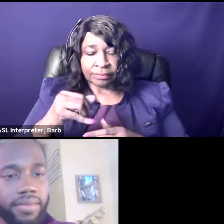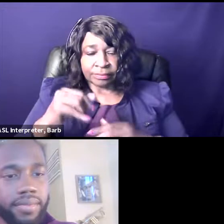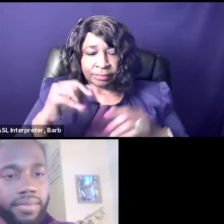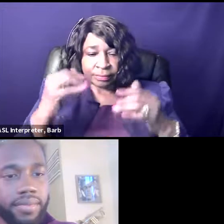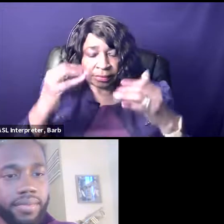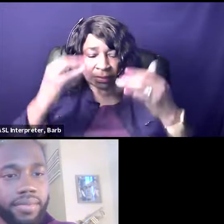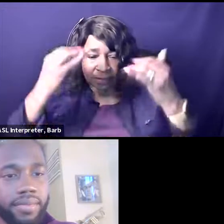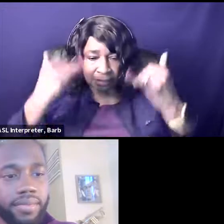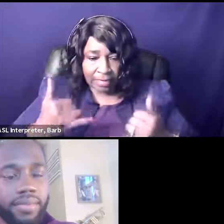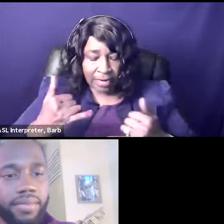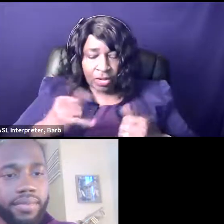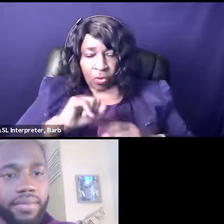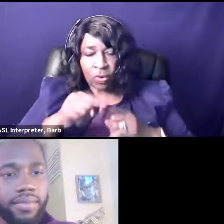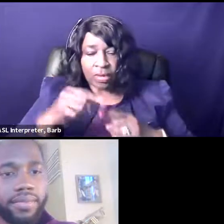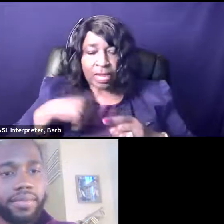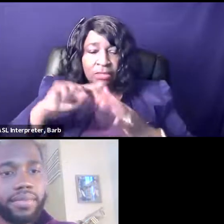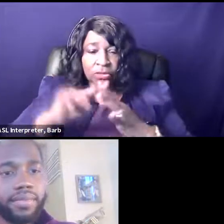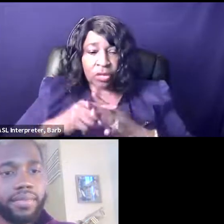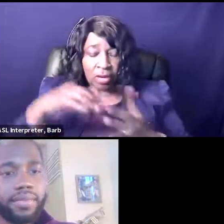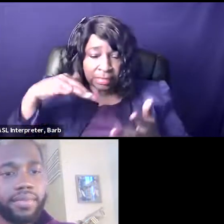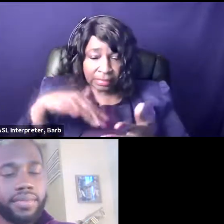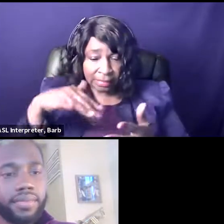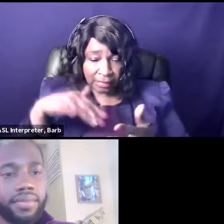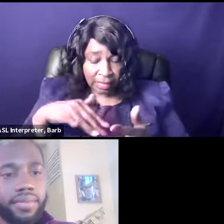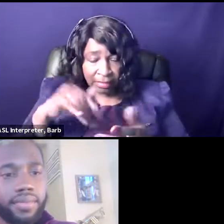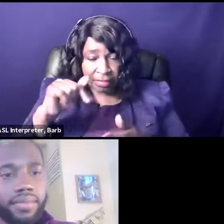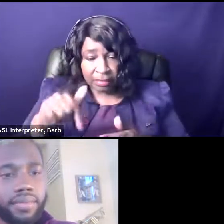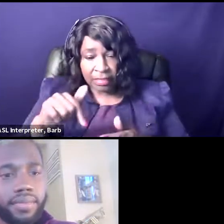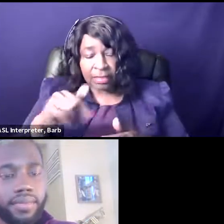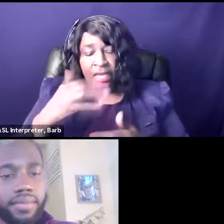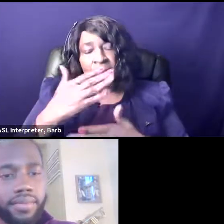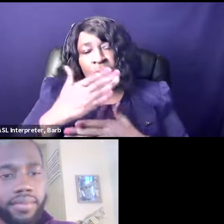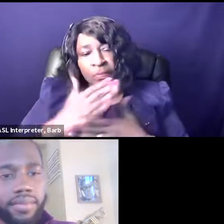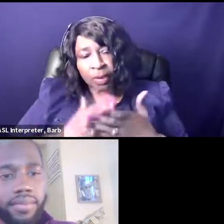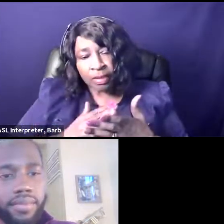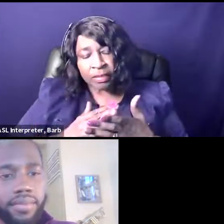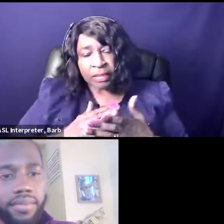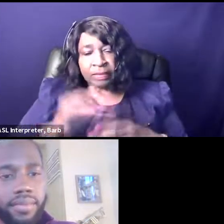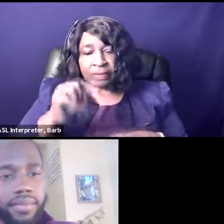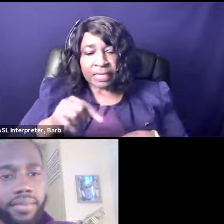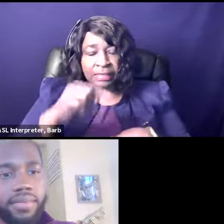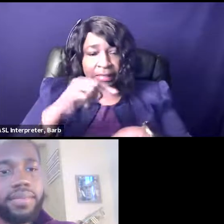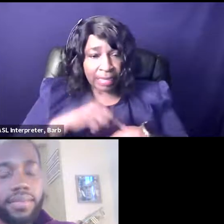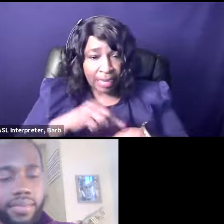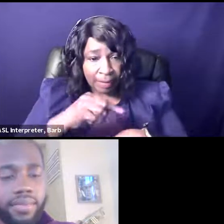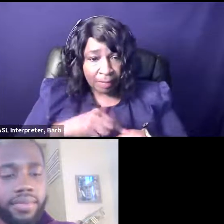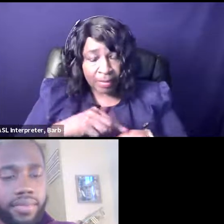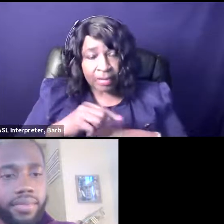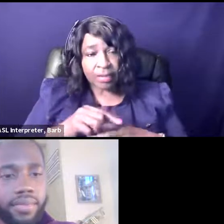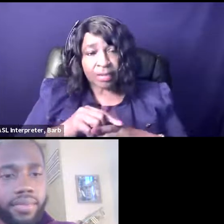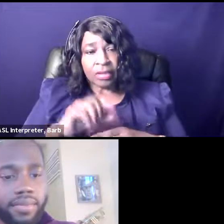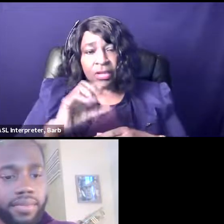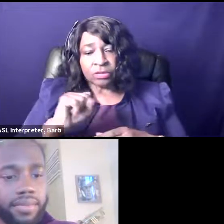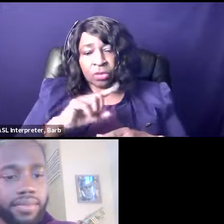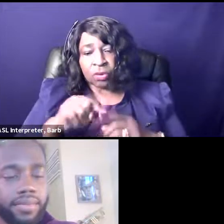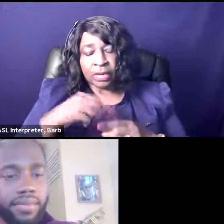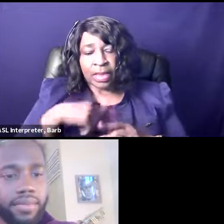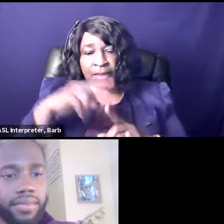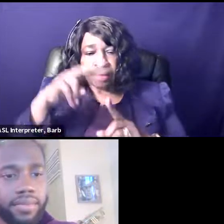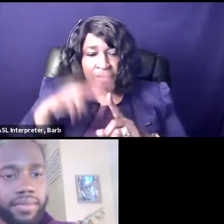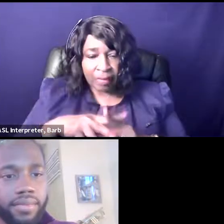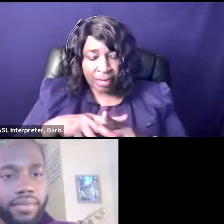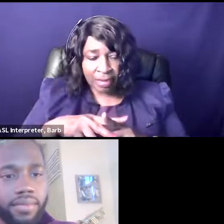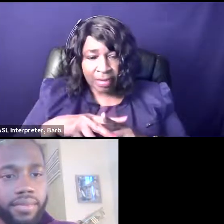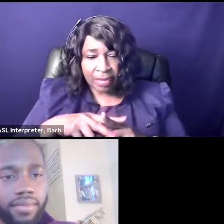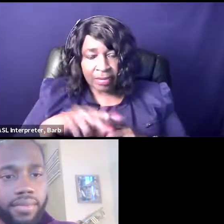this, it was partly just timing. So when I applied for my PhD, I wanted to study this